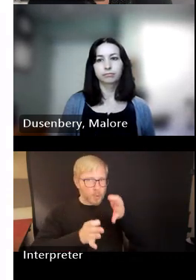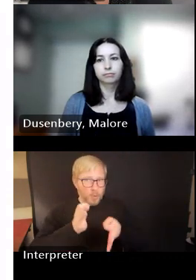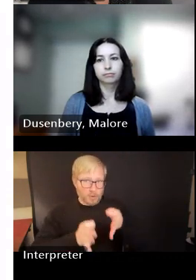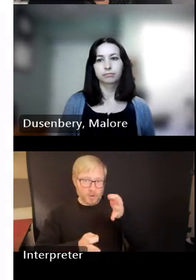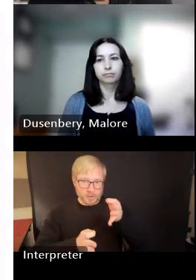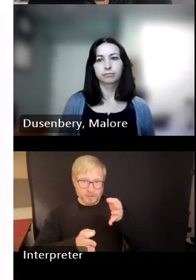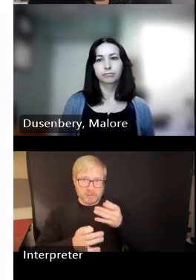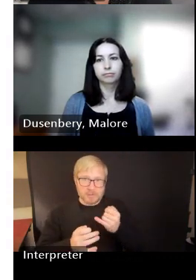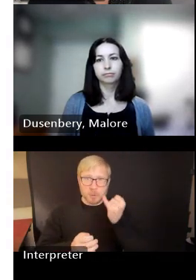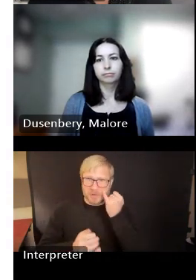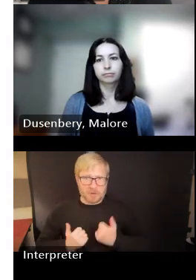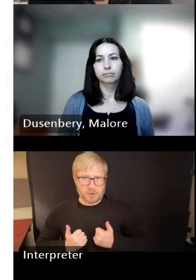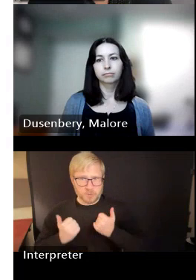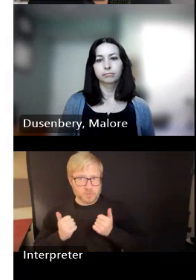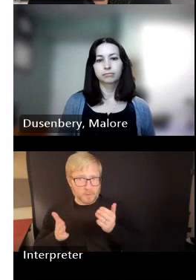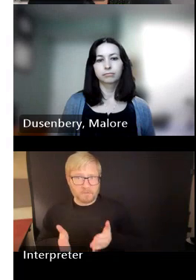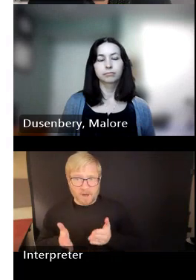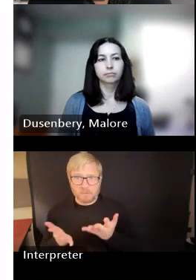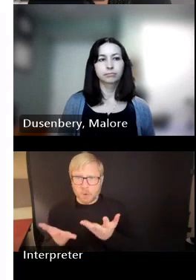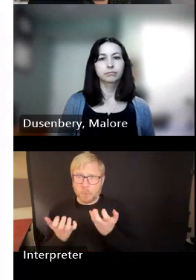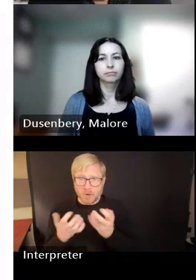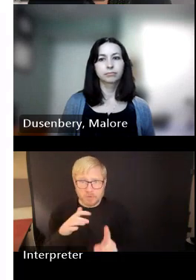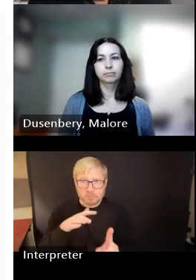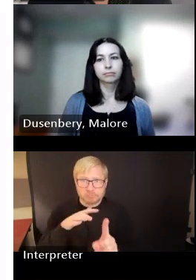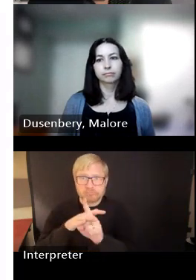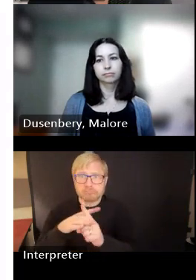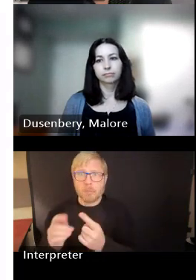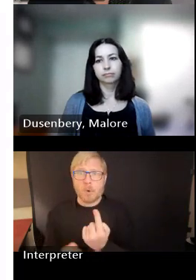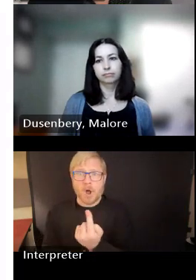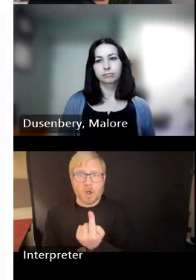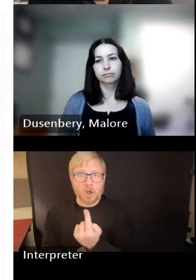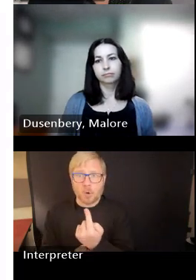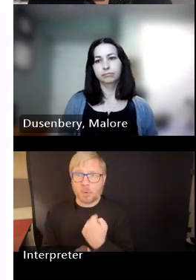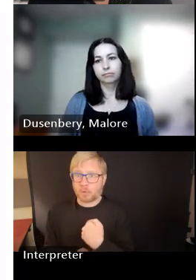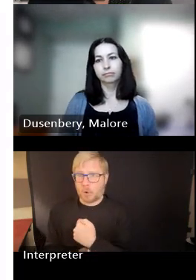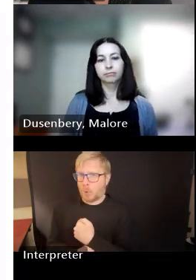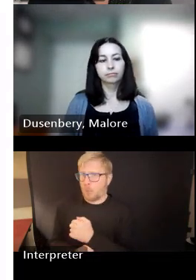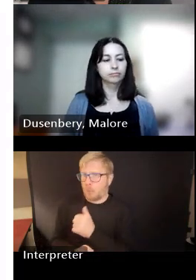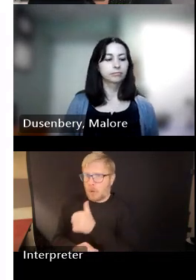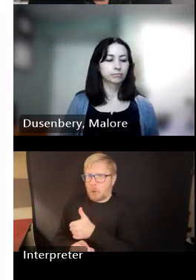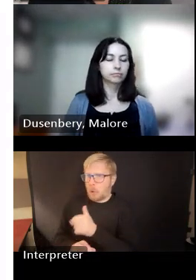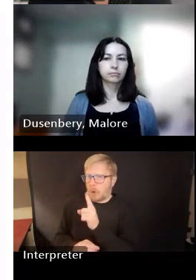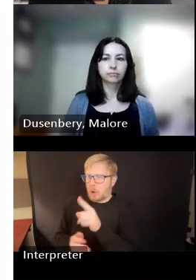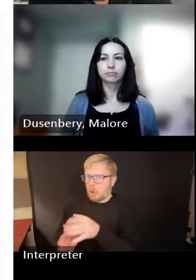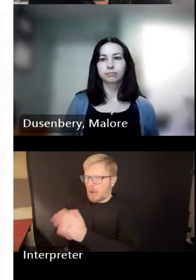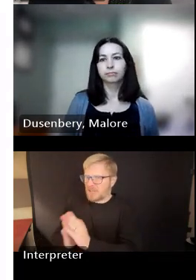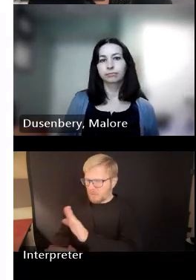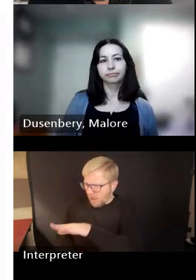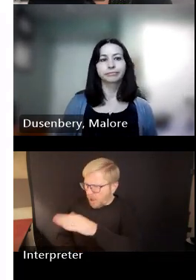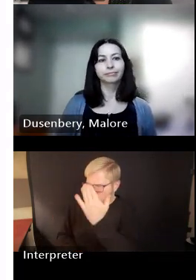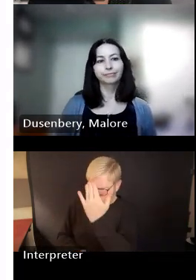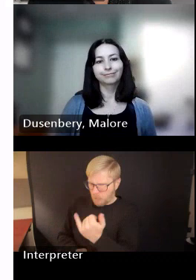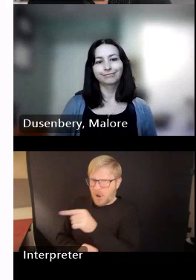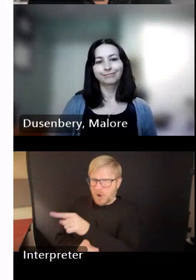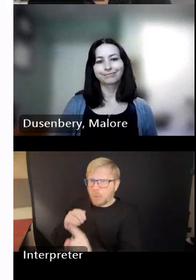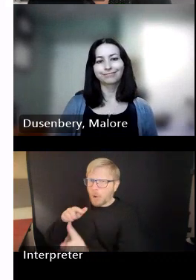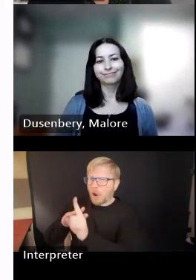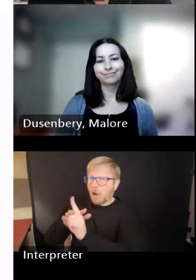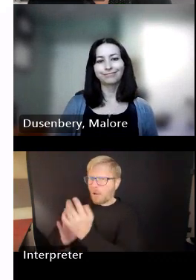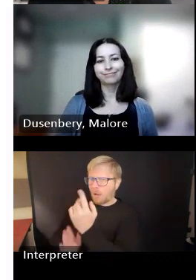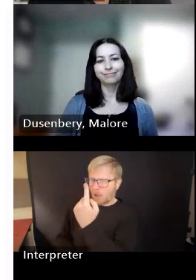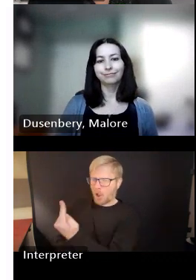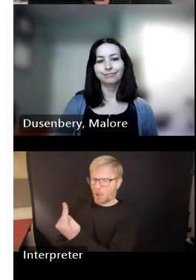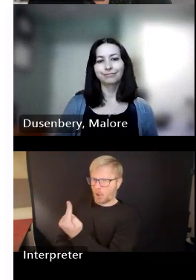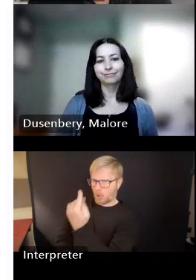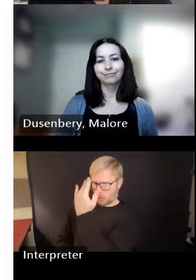why, then they come alone and we support them in that way. So it really depends again, but we are trying